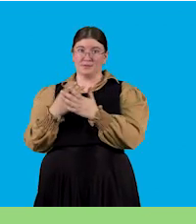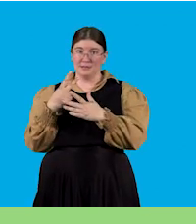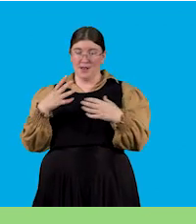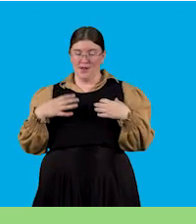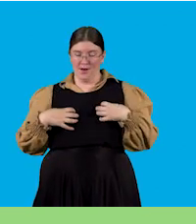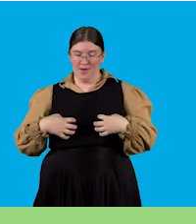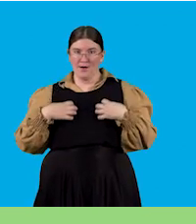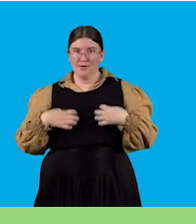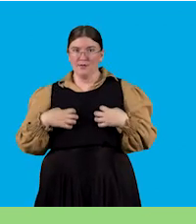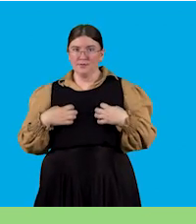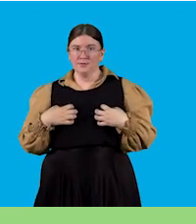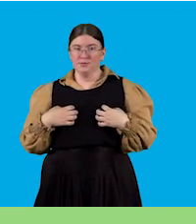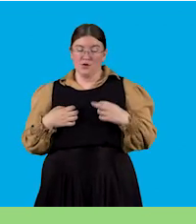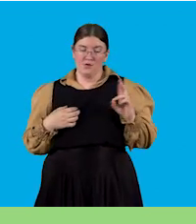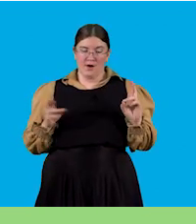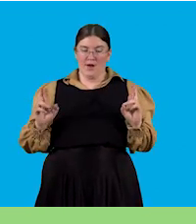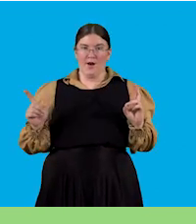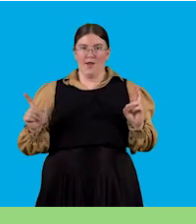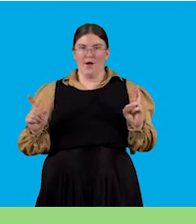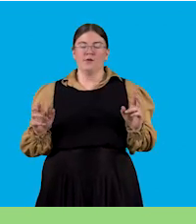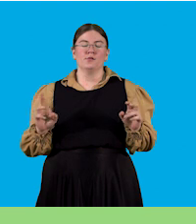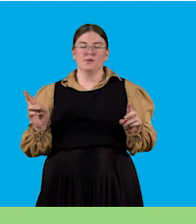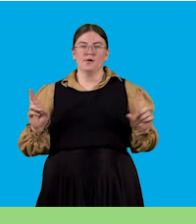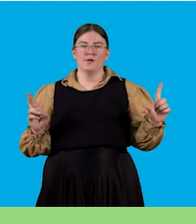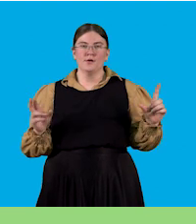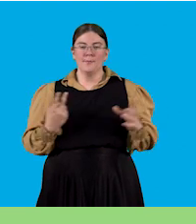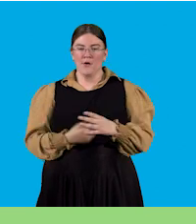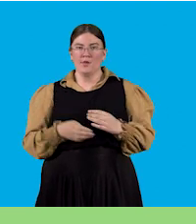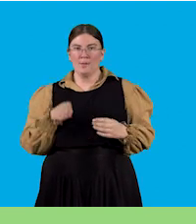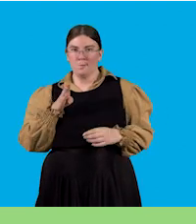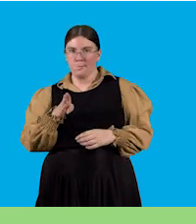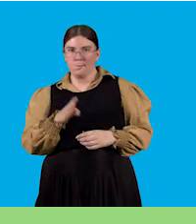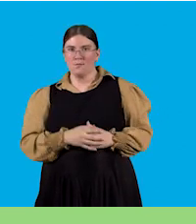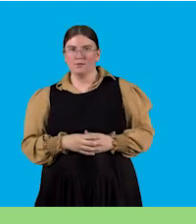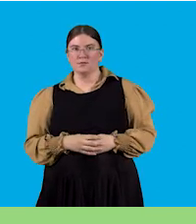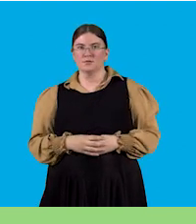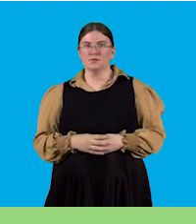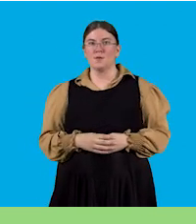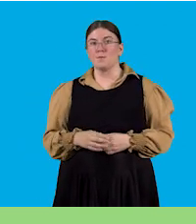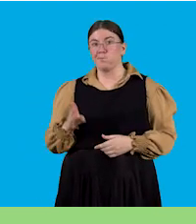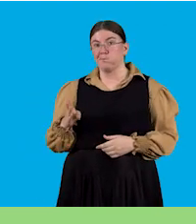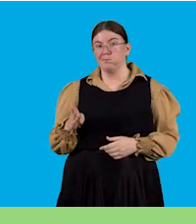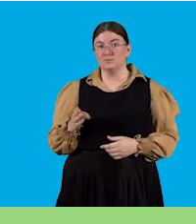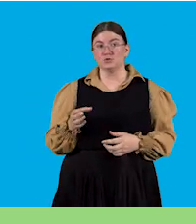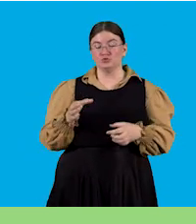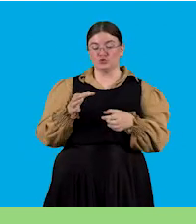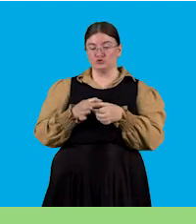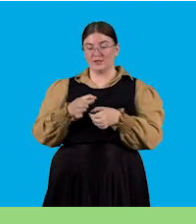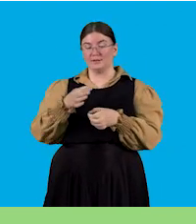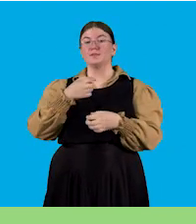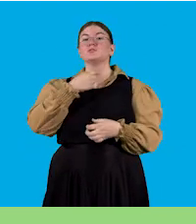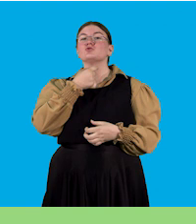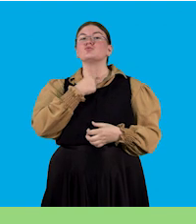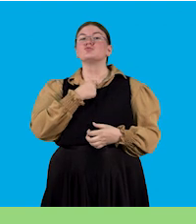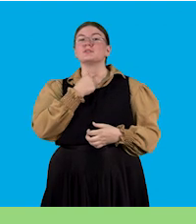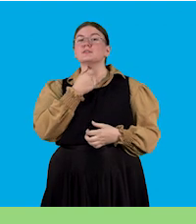lungs, the right lung and the left lung. And here we have our trachea. We have said